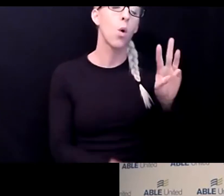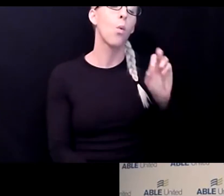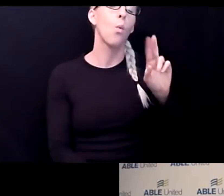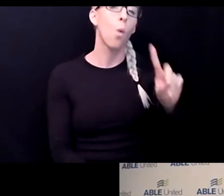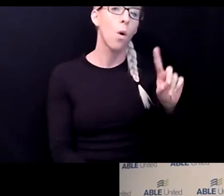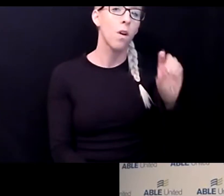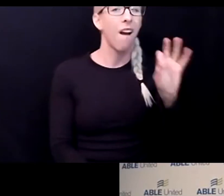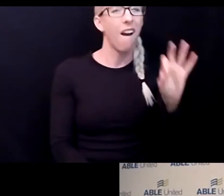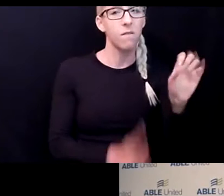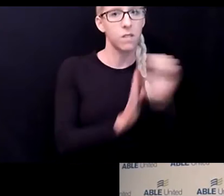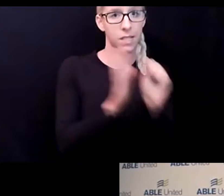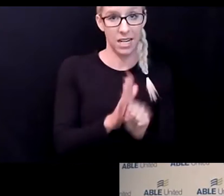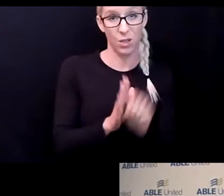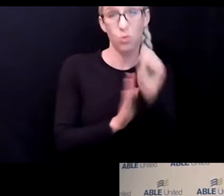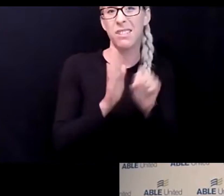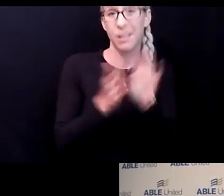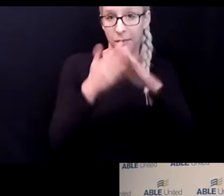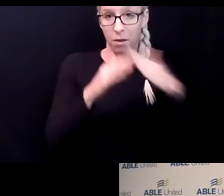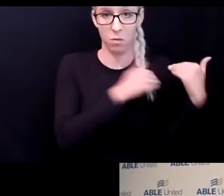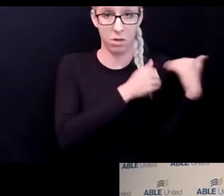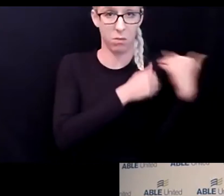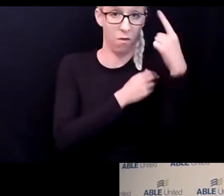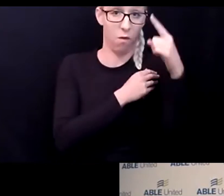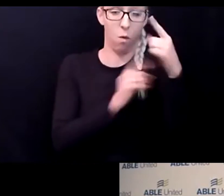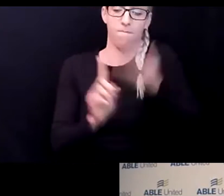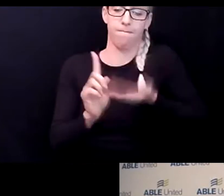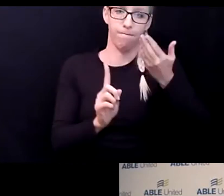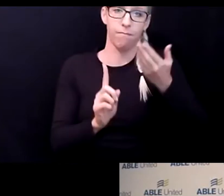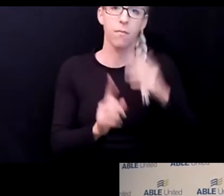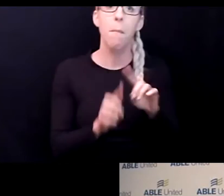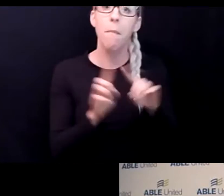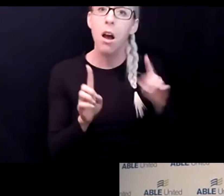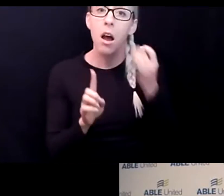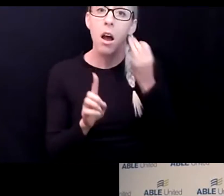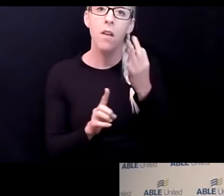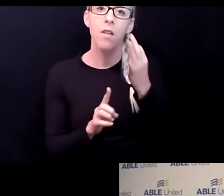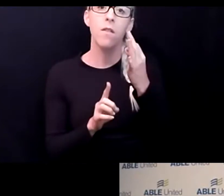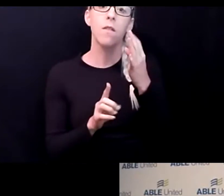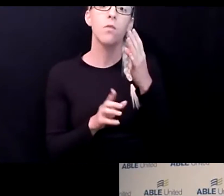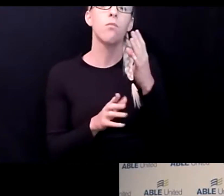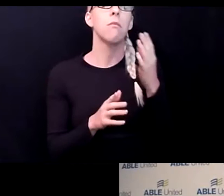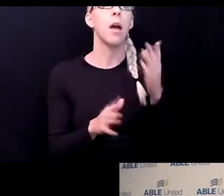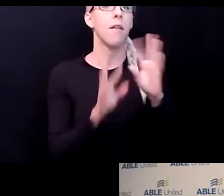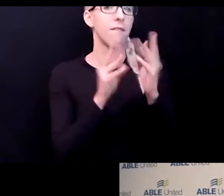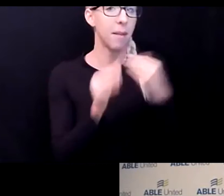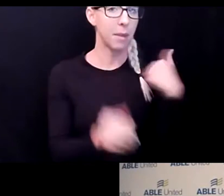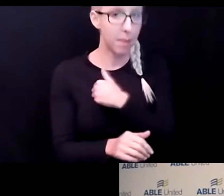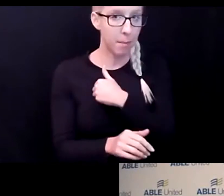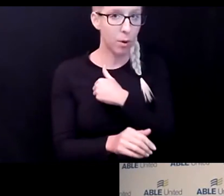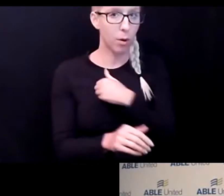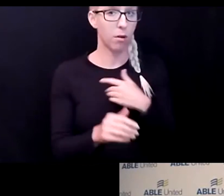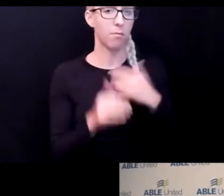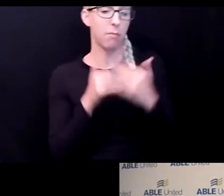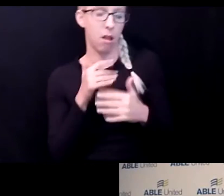But guardians can be, as long as they're related by blood or marriage, they can serve from out of state. So maybe we do have a